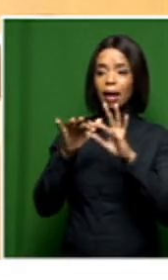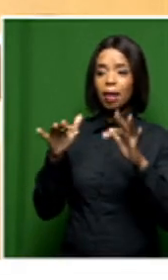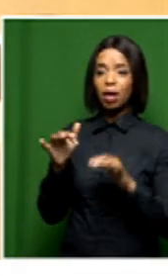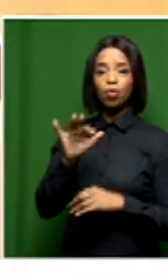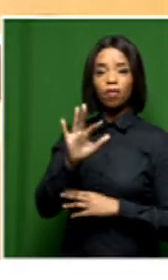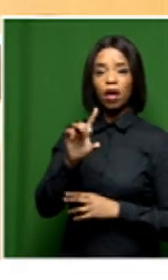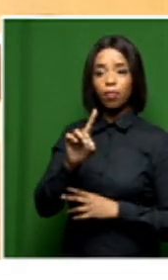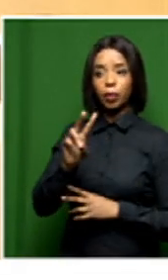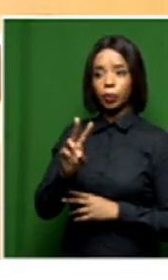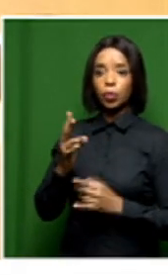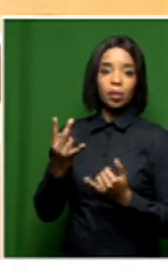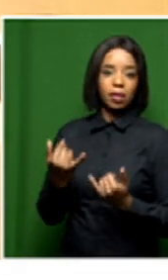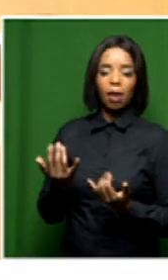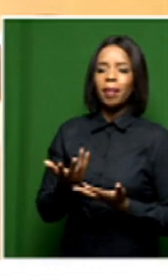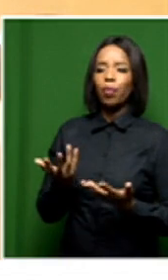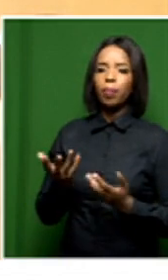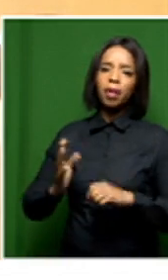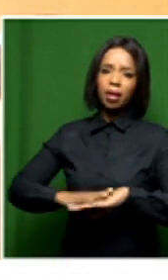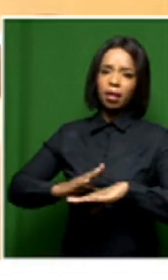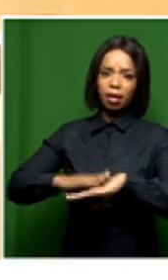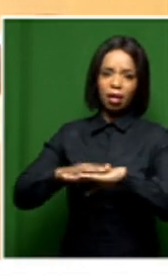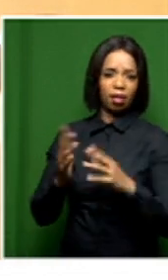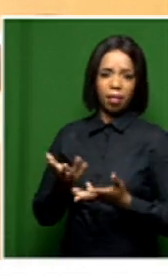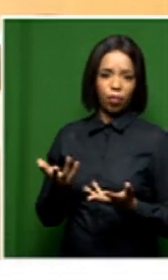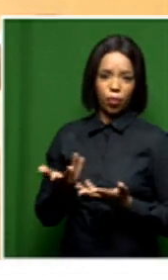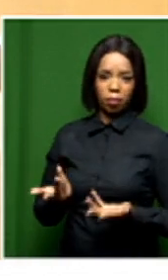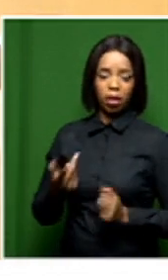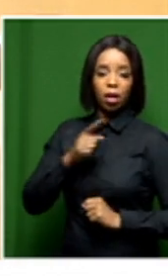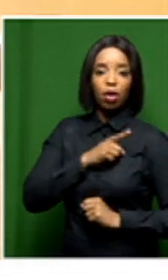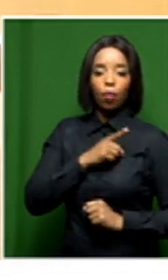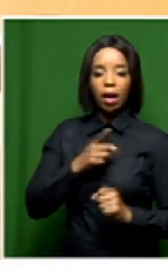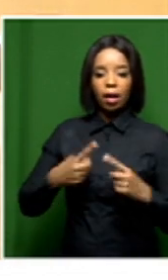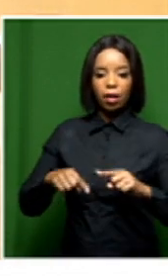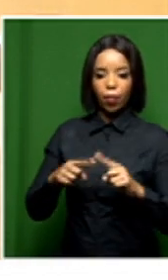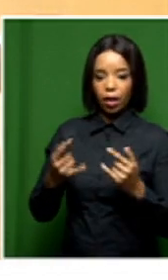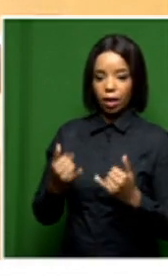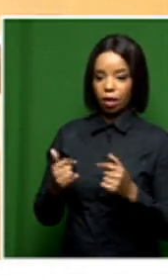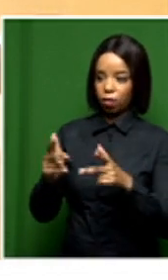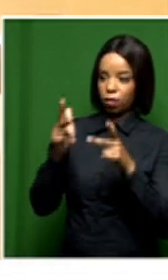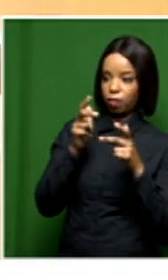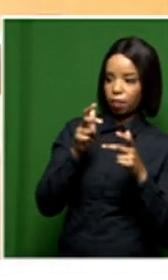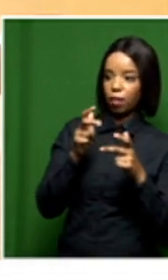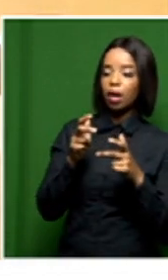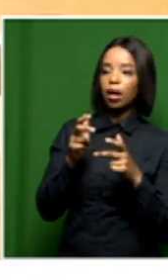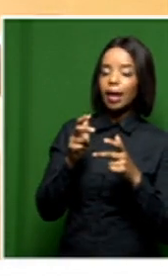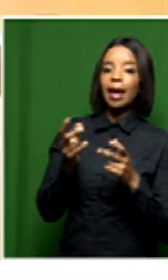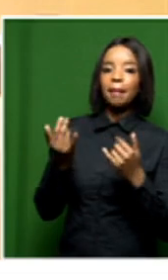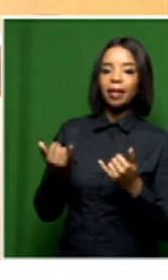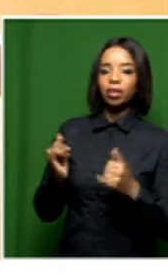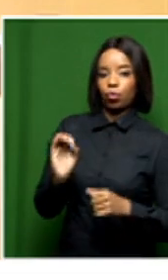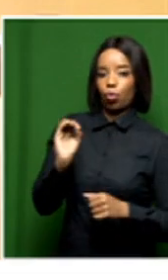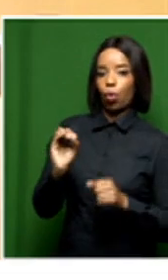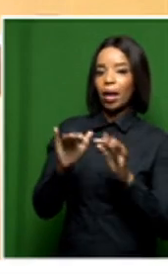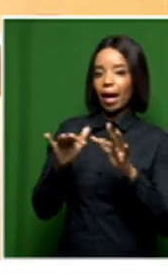5,812. Where are the rest of them? Because we'll get to the proceedings that you've got against those at the moment that you have found.